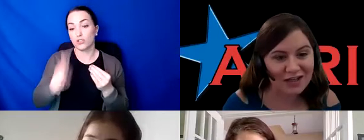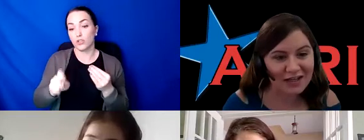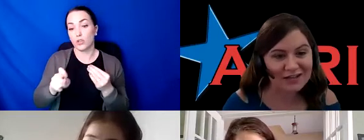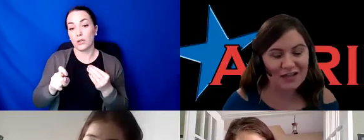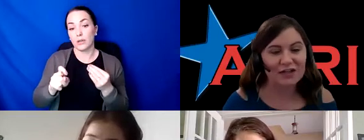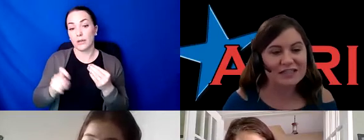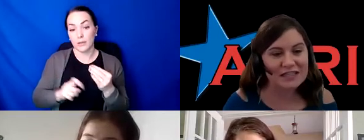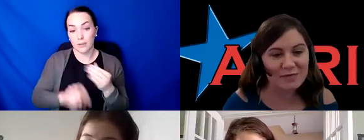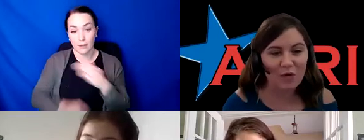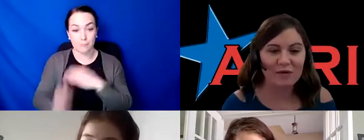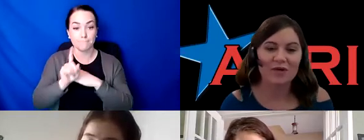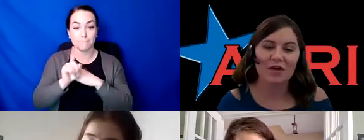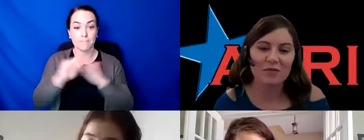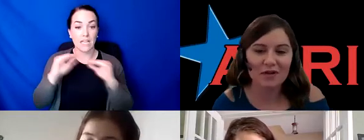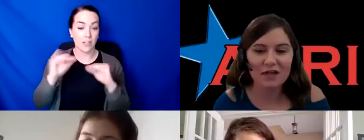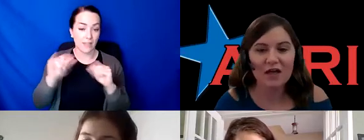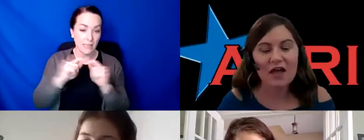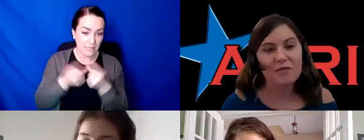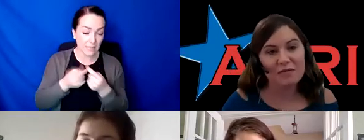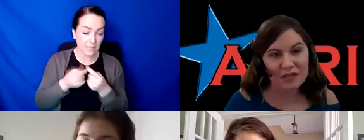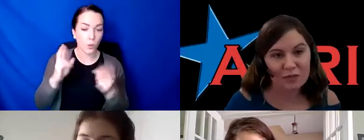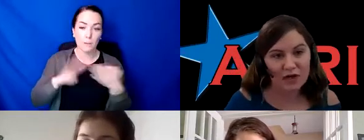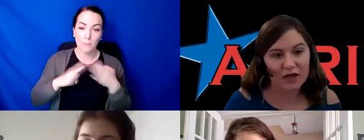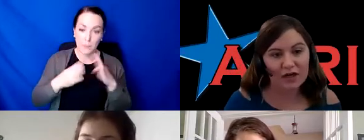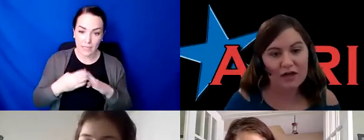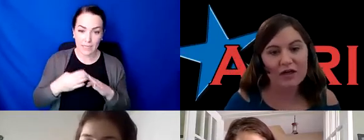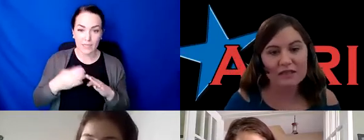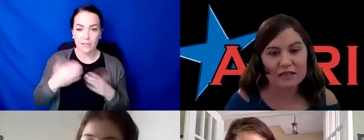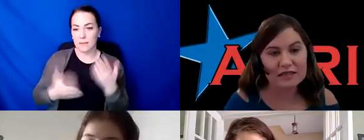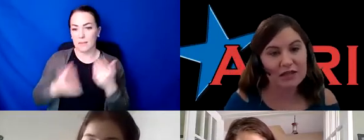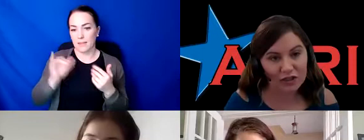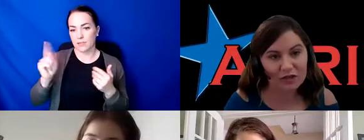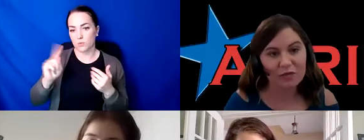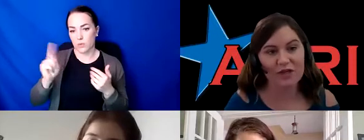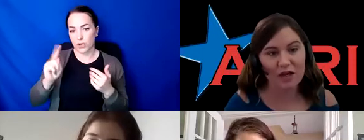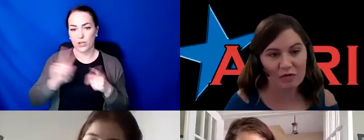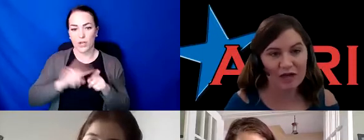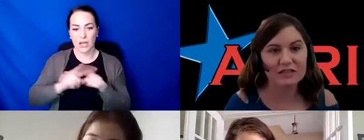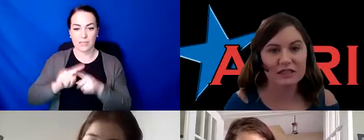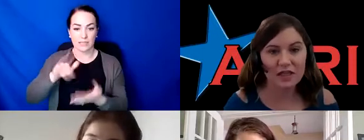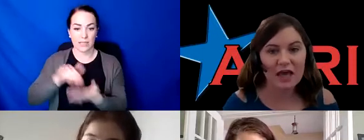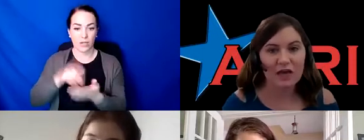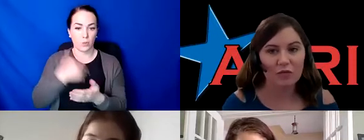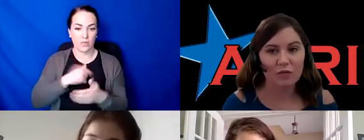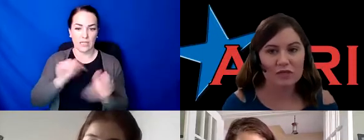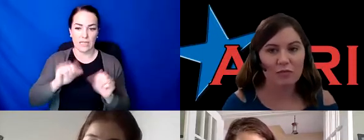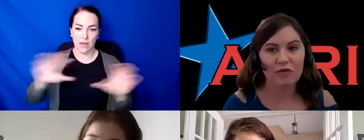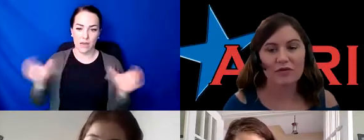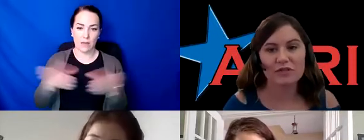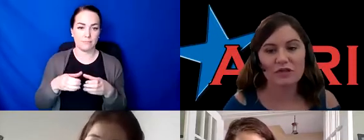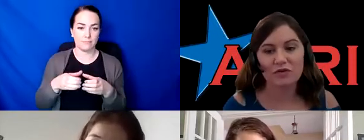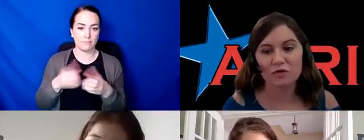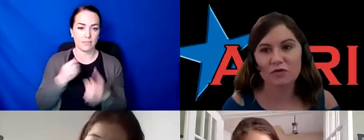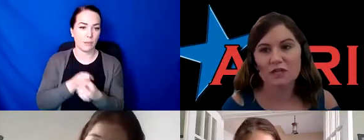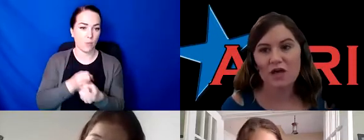and educate their team or maybe a community, maybe that's where, as a center, we can come around and support